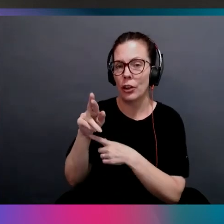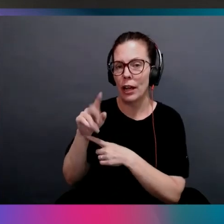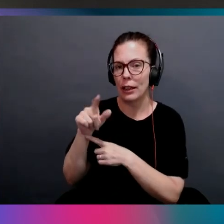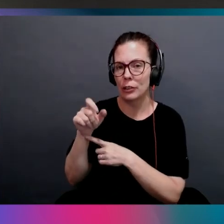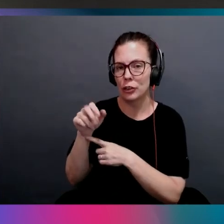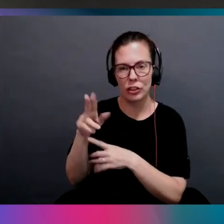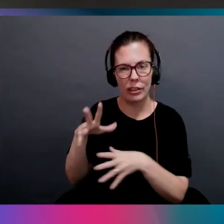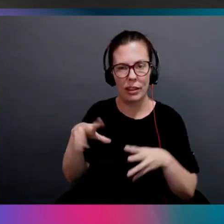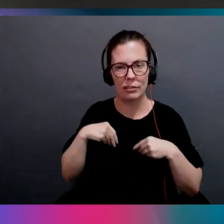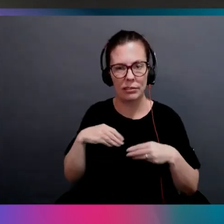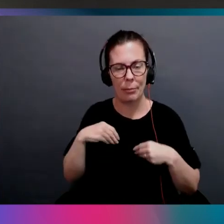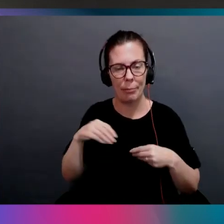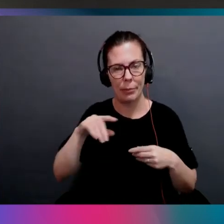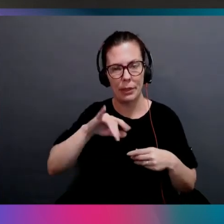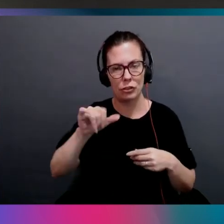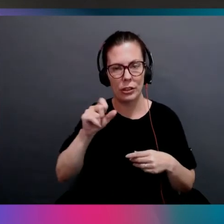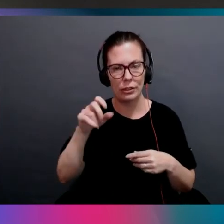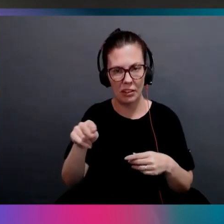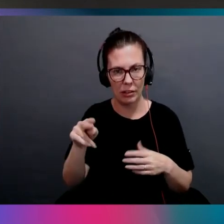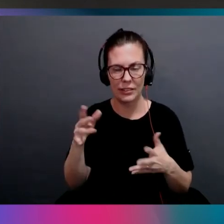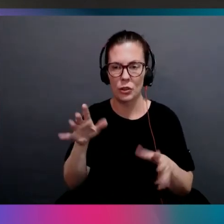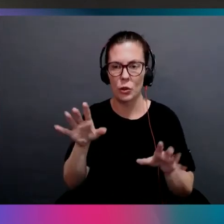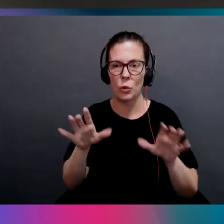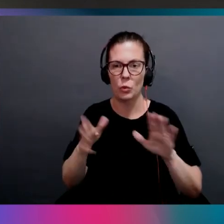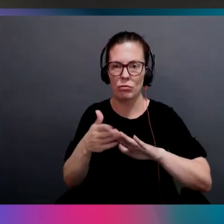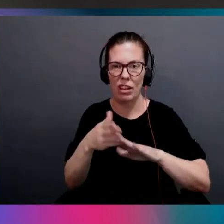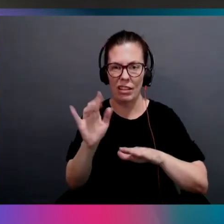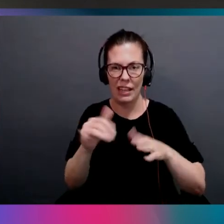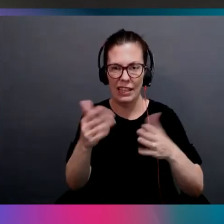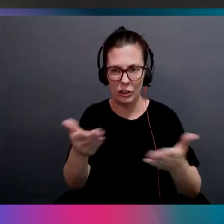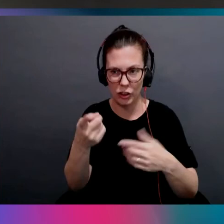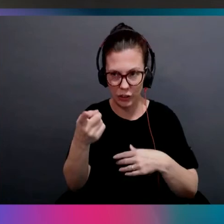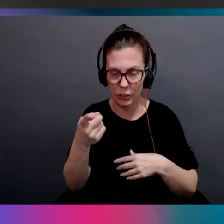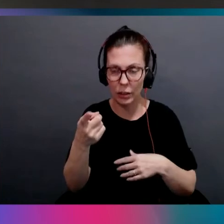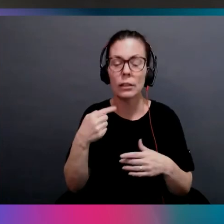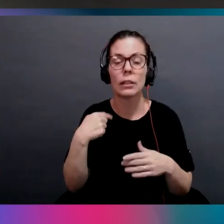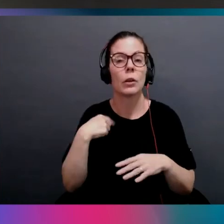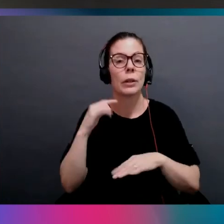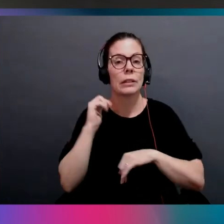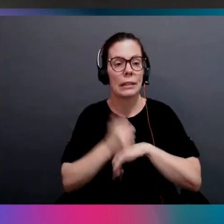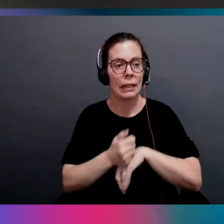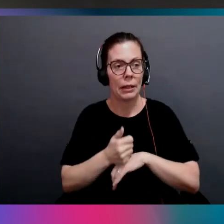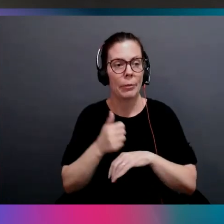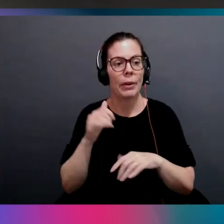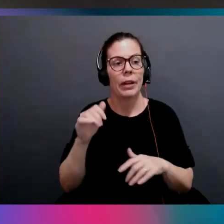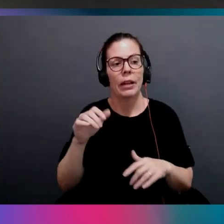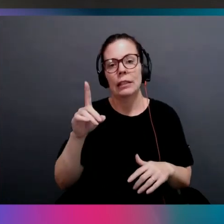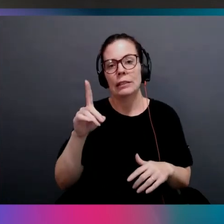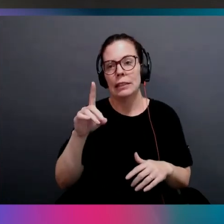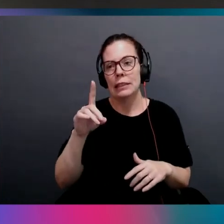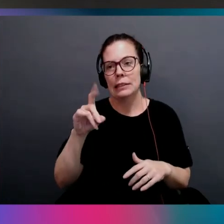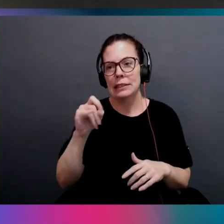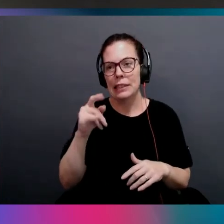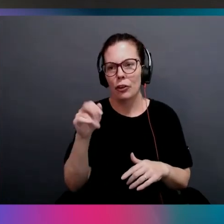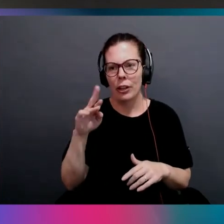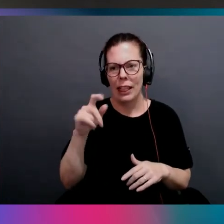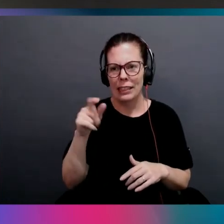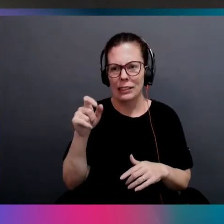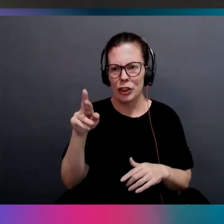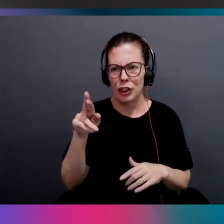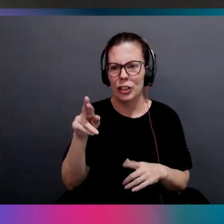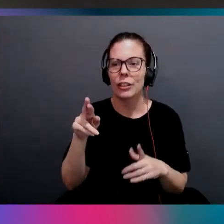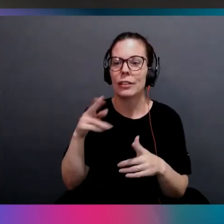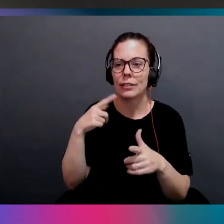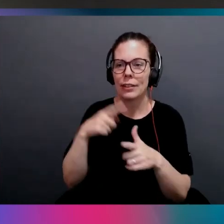All right. So that's what we're doing here. And once that we set those deserializers up and everything else, then we'll be able